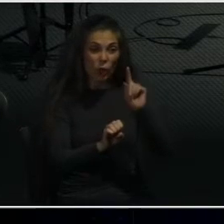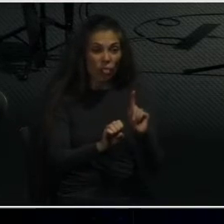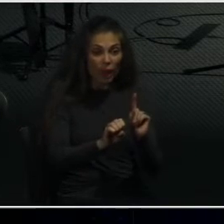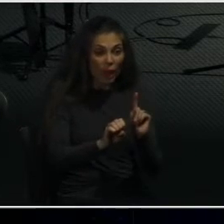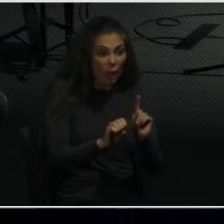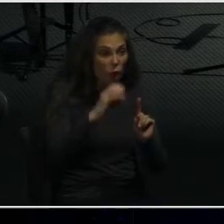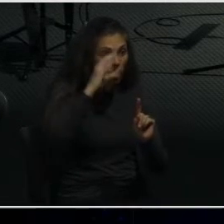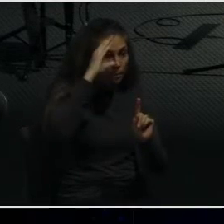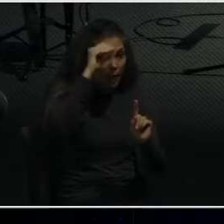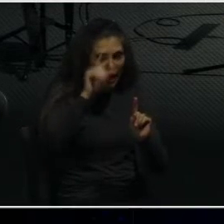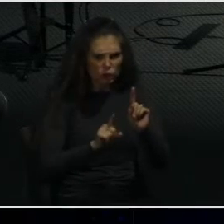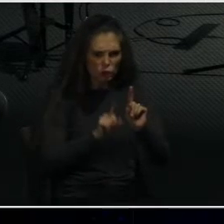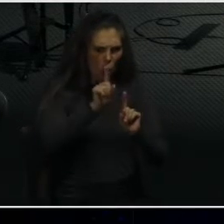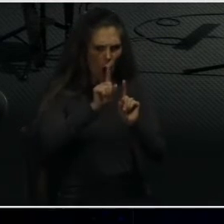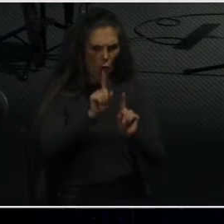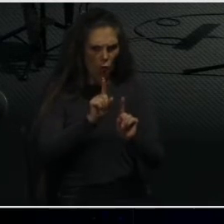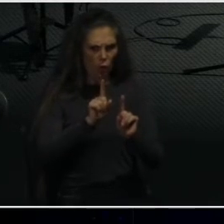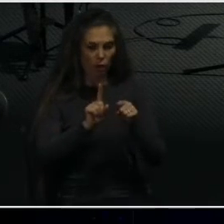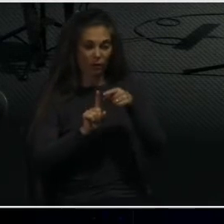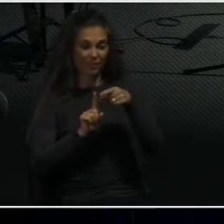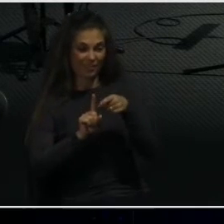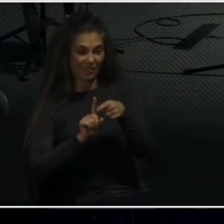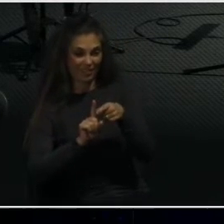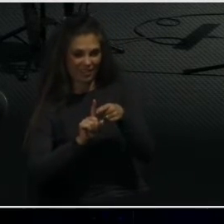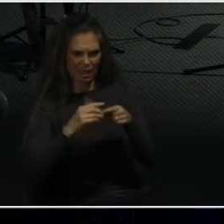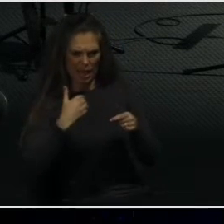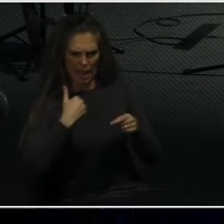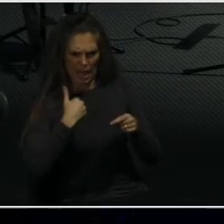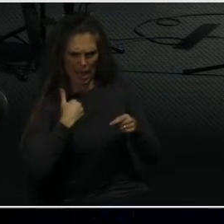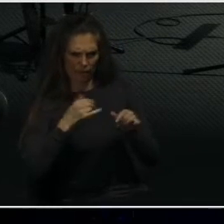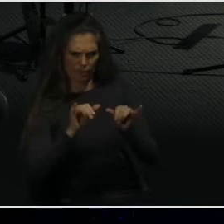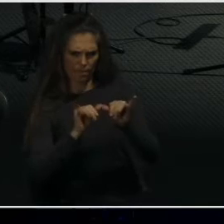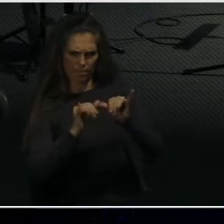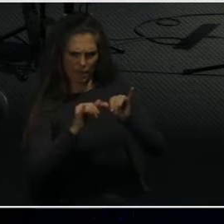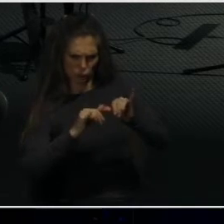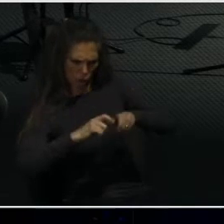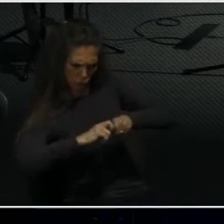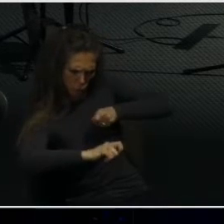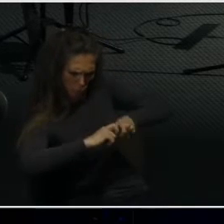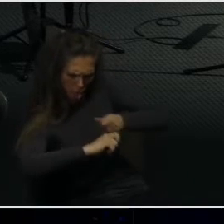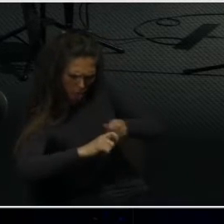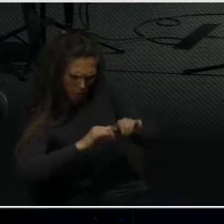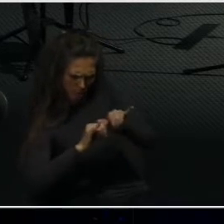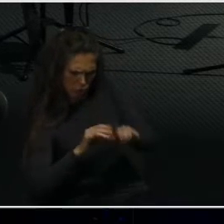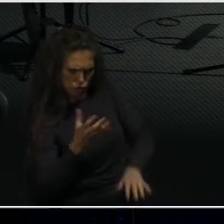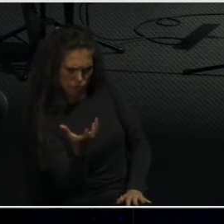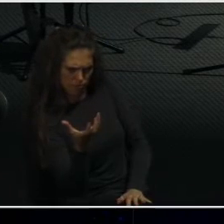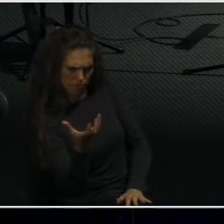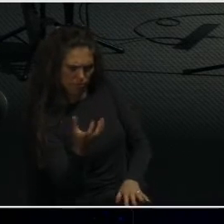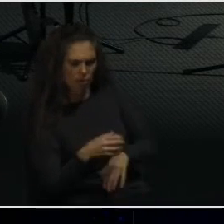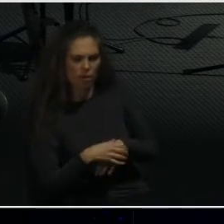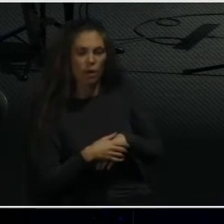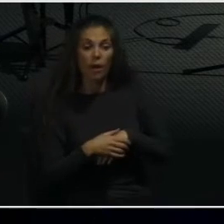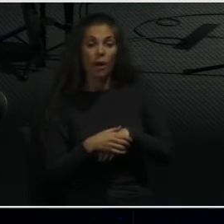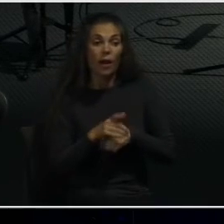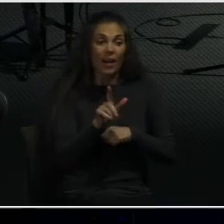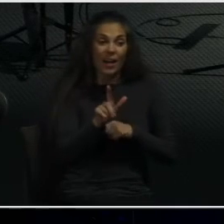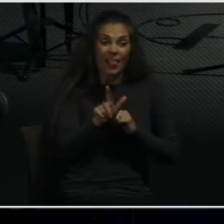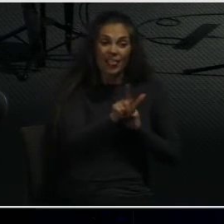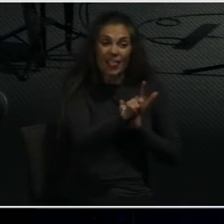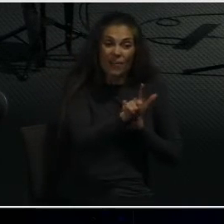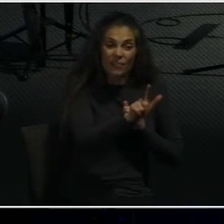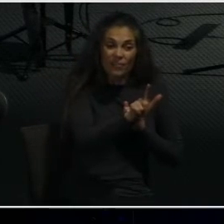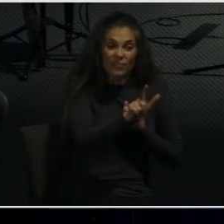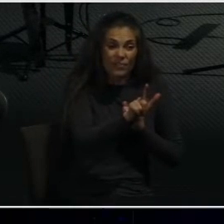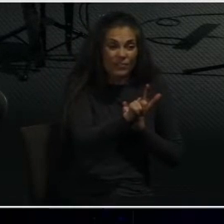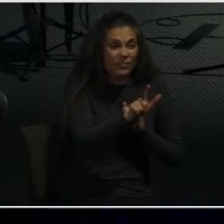has his measuring tools in his hand. And on the left side of the picture, you see the throne of God, the chariot